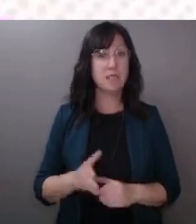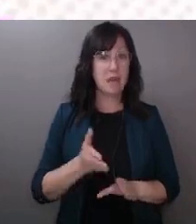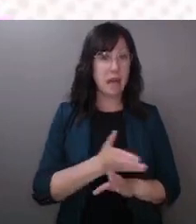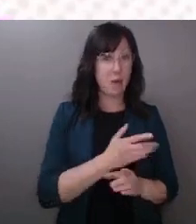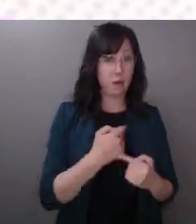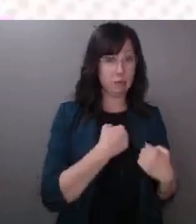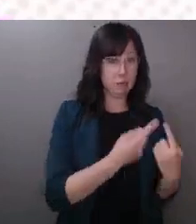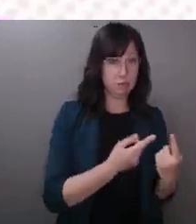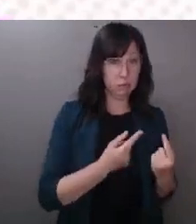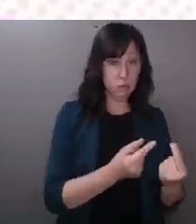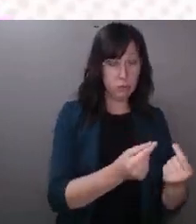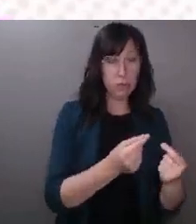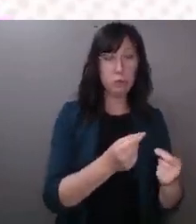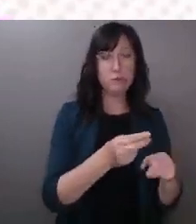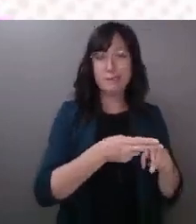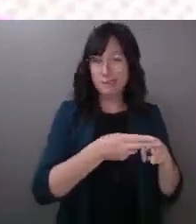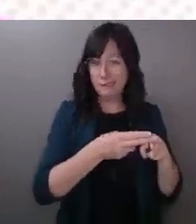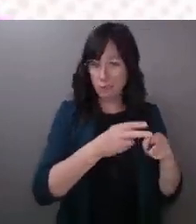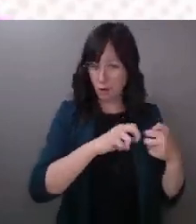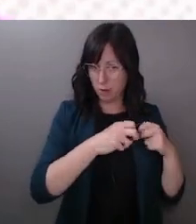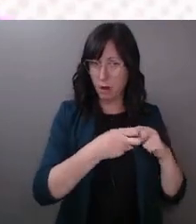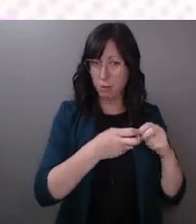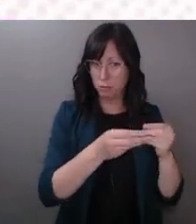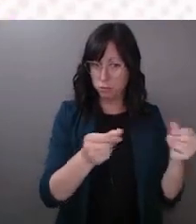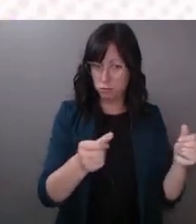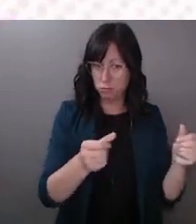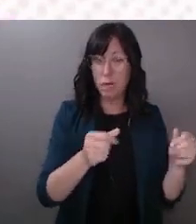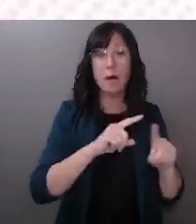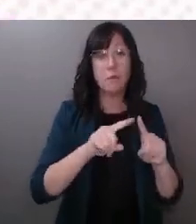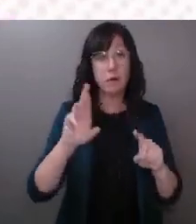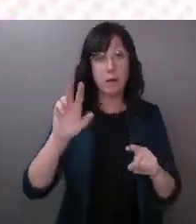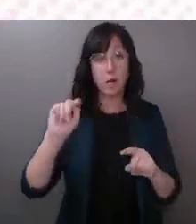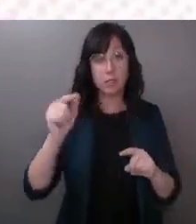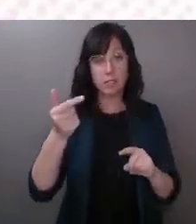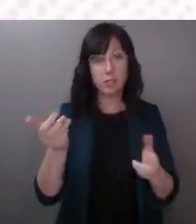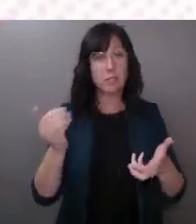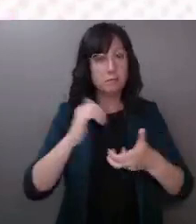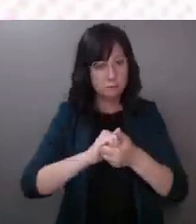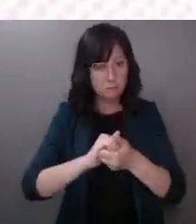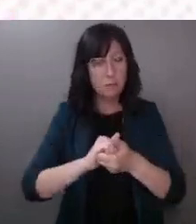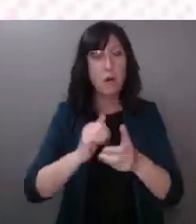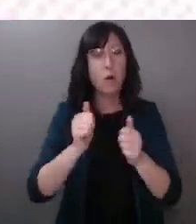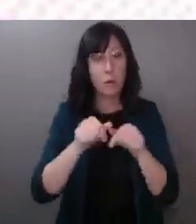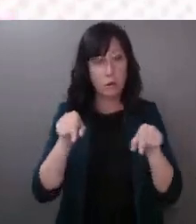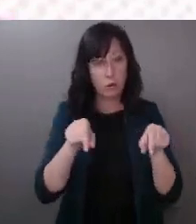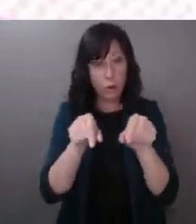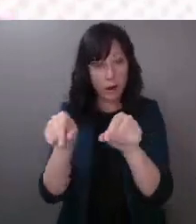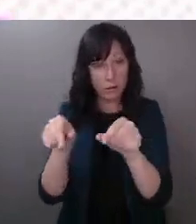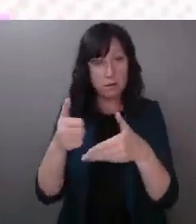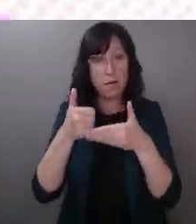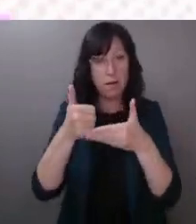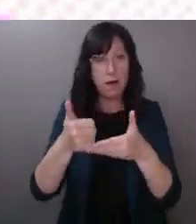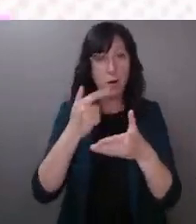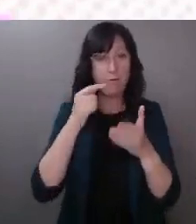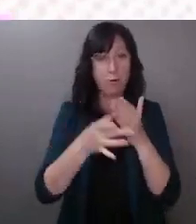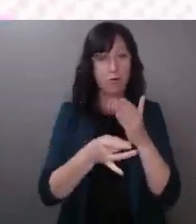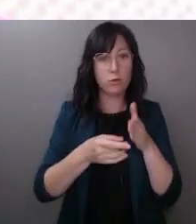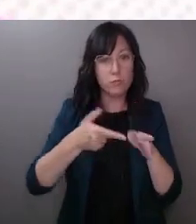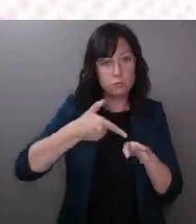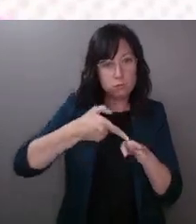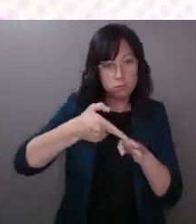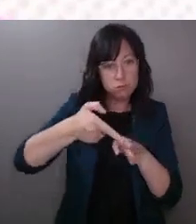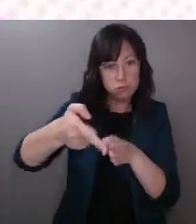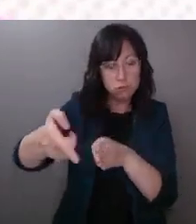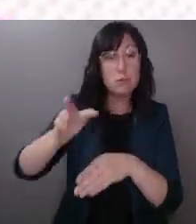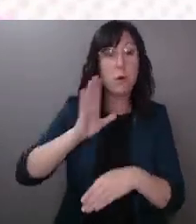intermediary solution. And we're working with RTG on applying lubrification to the surface of